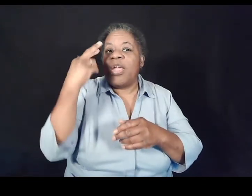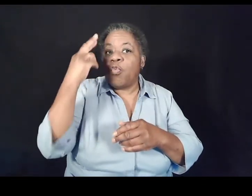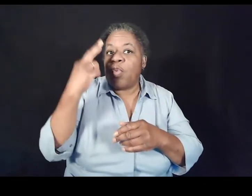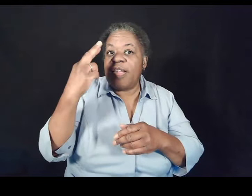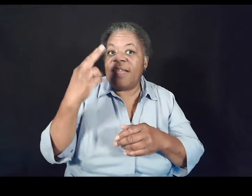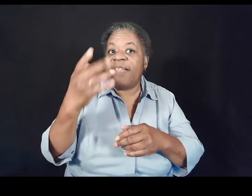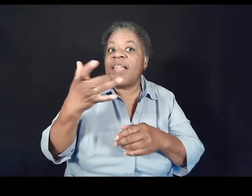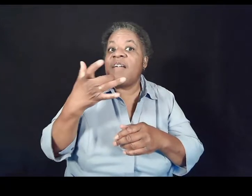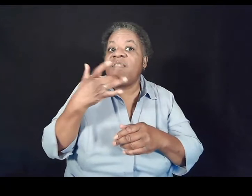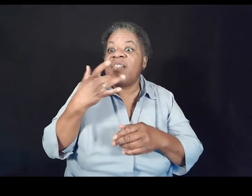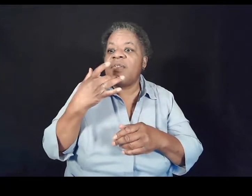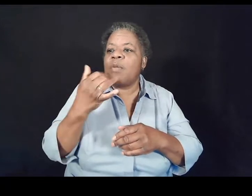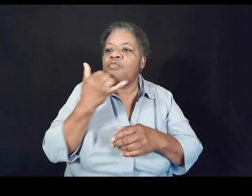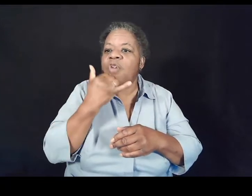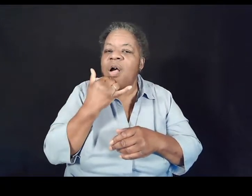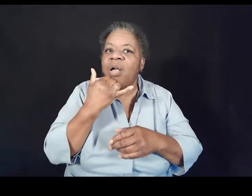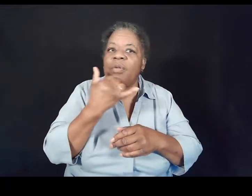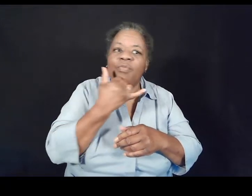so wrong.